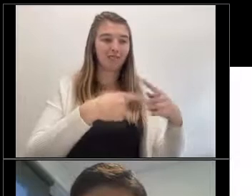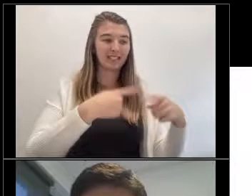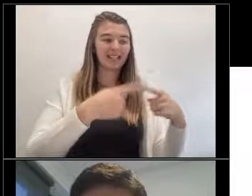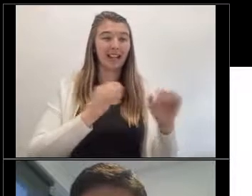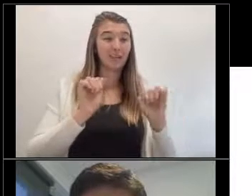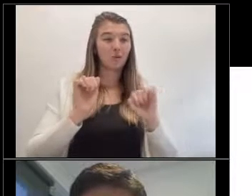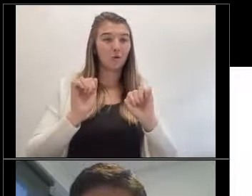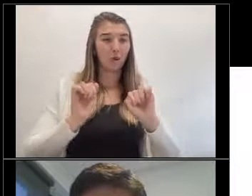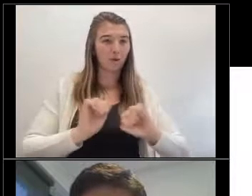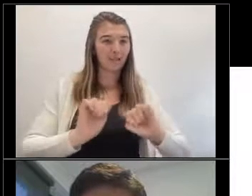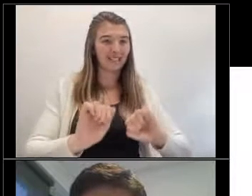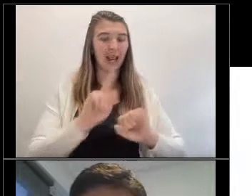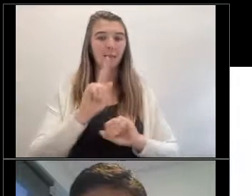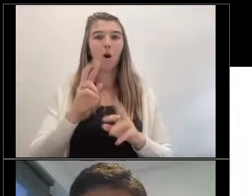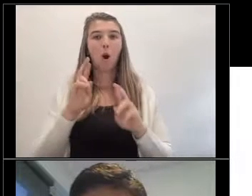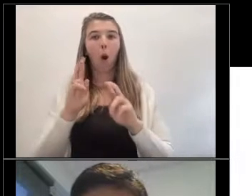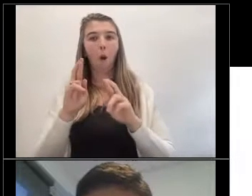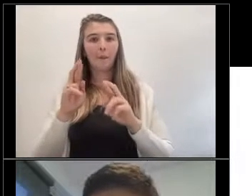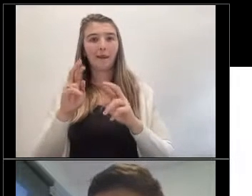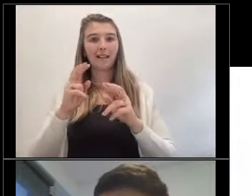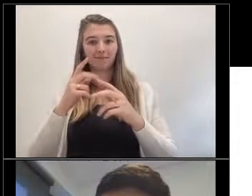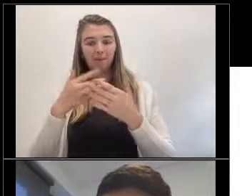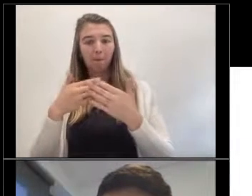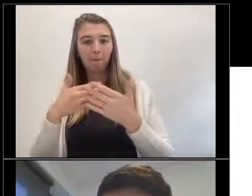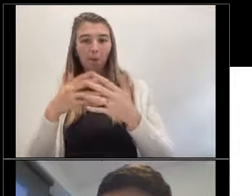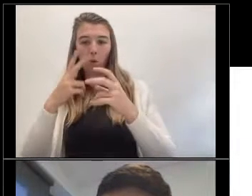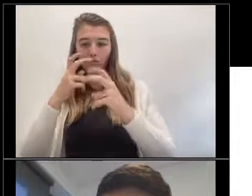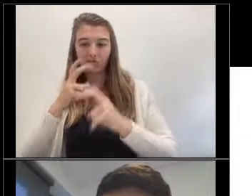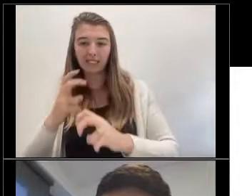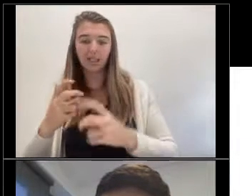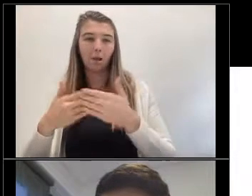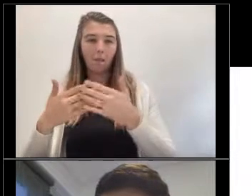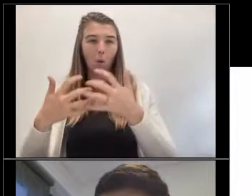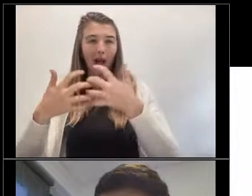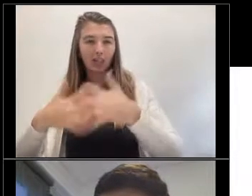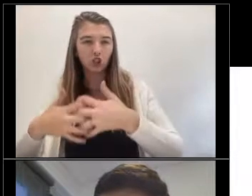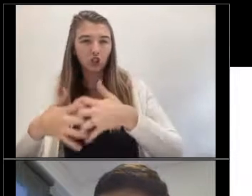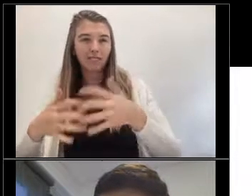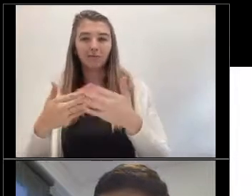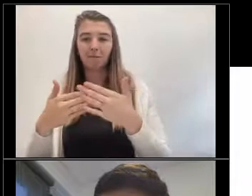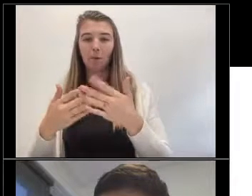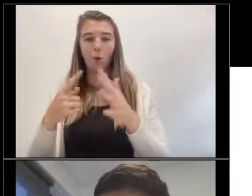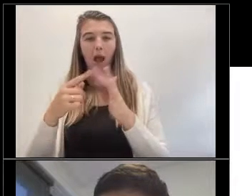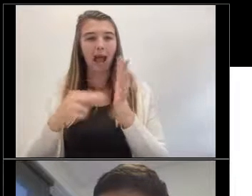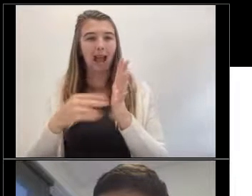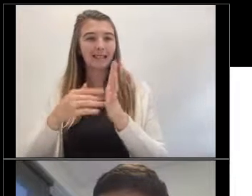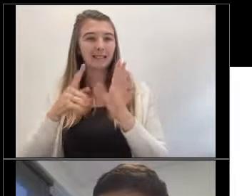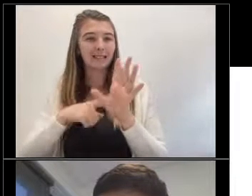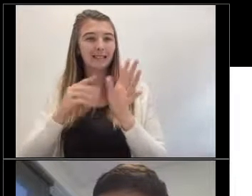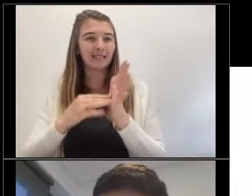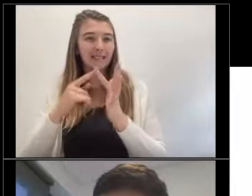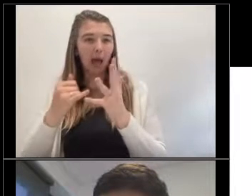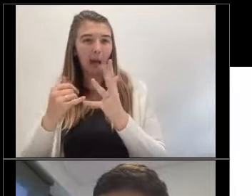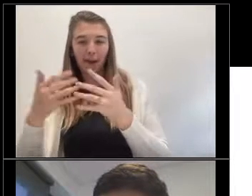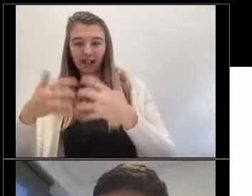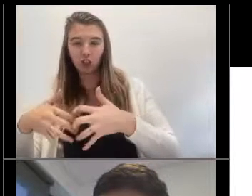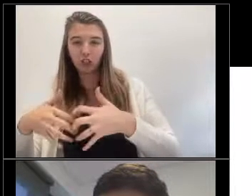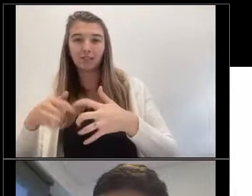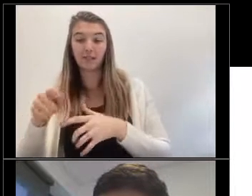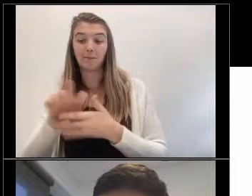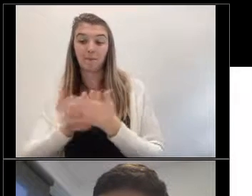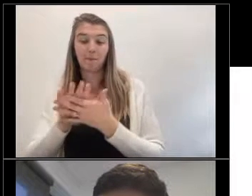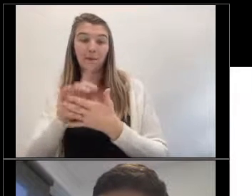by using engineering of enzymes, etc., we can create better processes and bring the